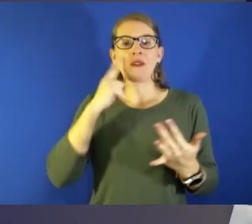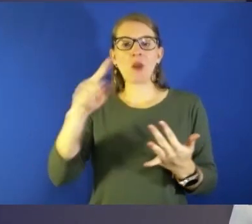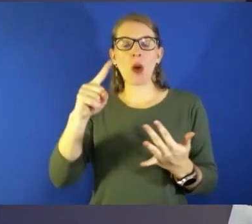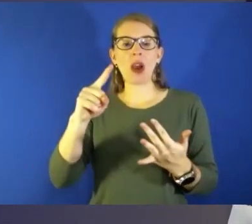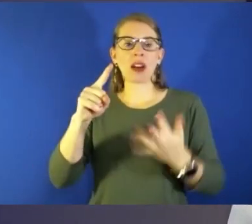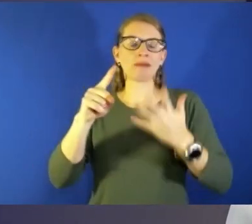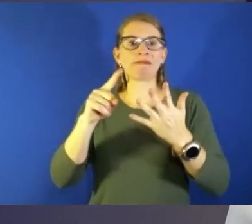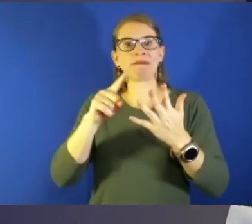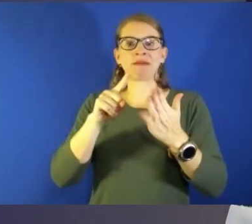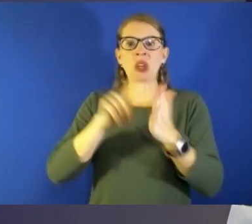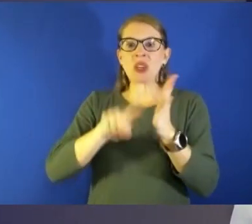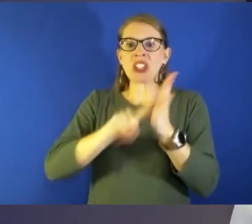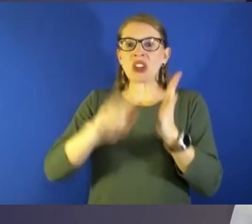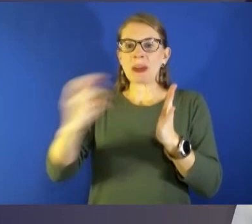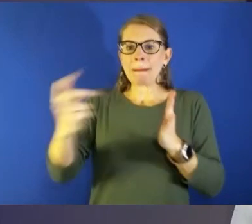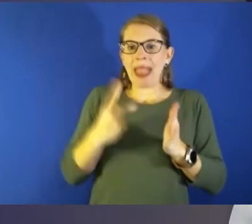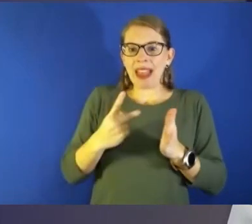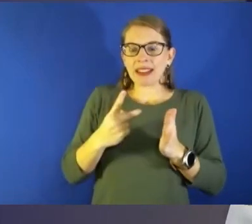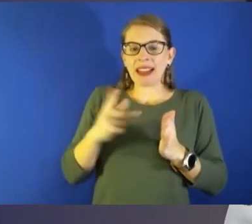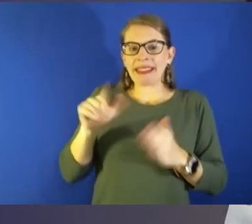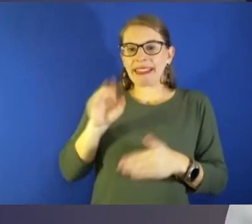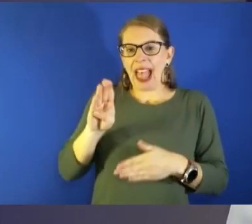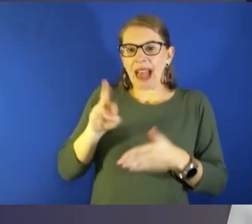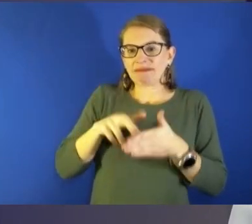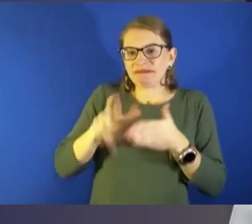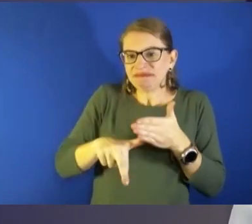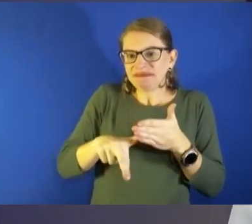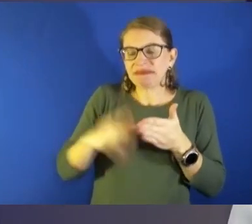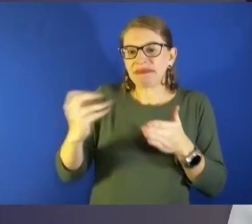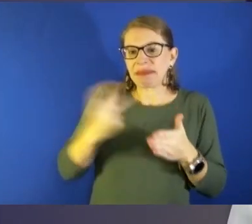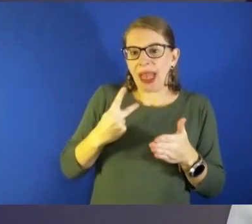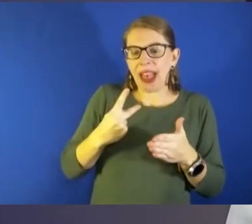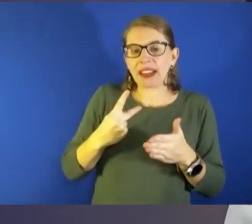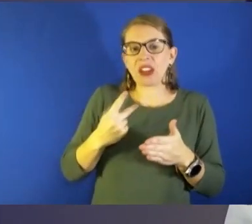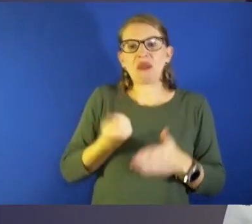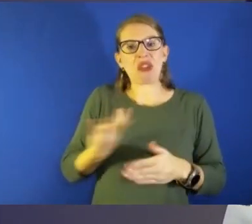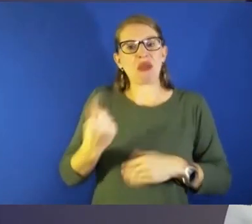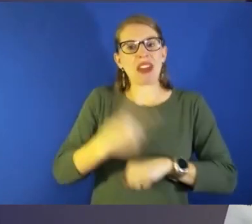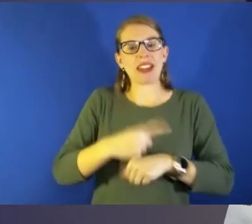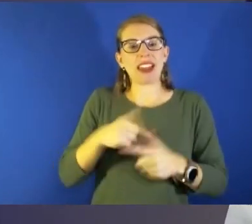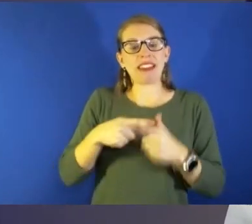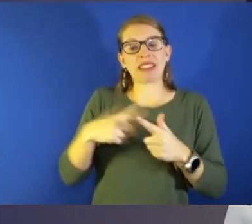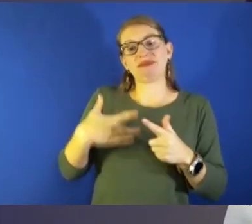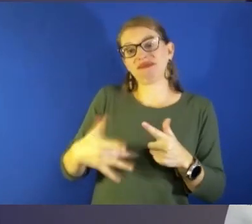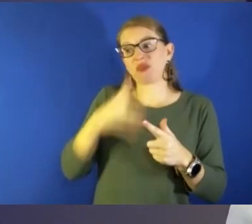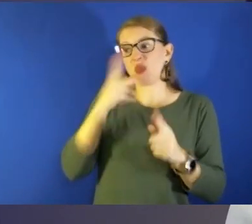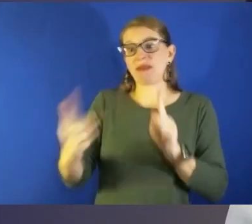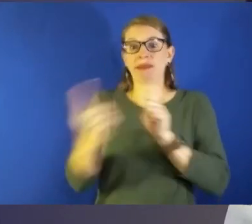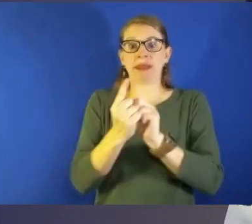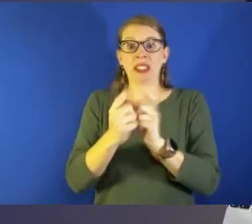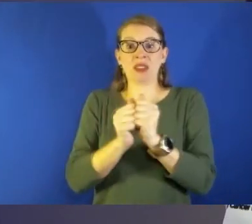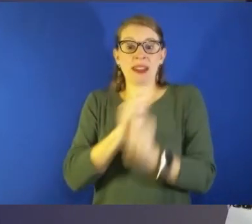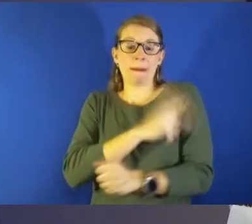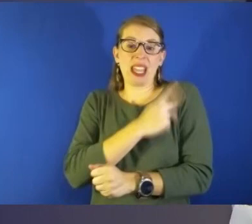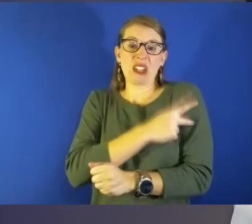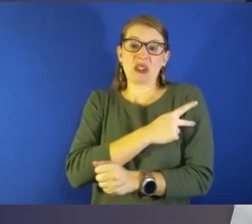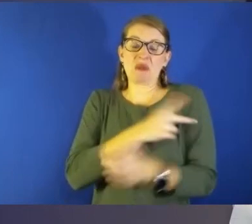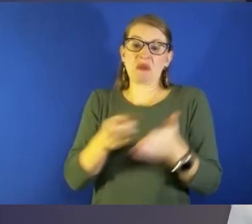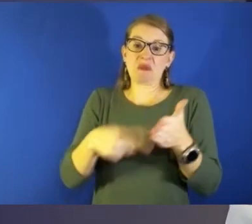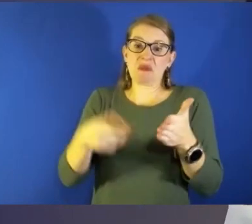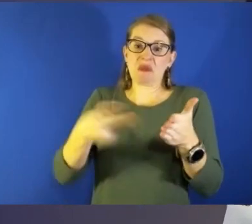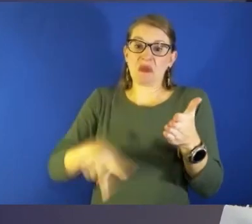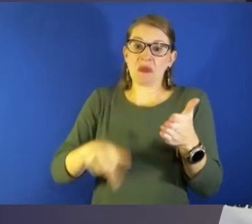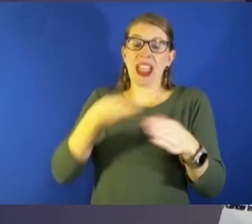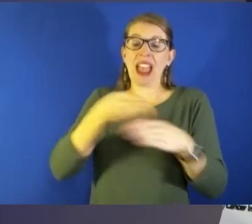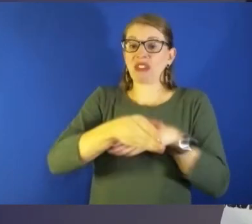takes just actually a couple of days, and then we typically see the patient back a couple of weeks after